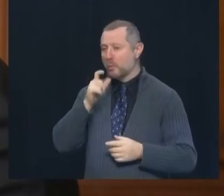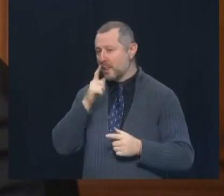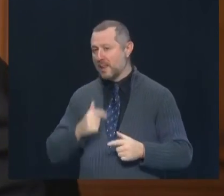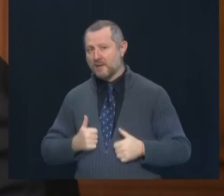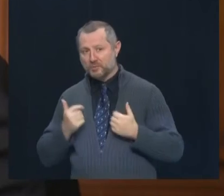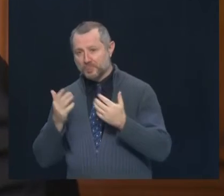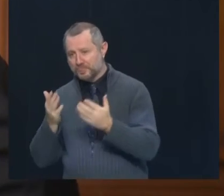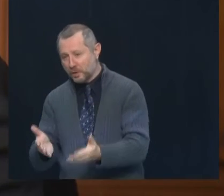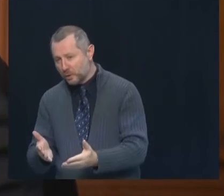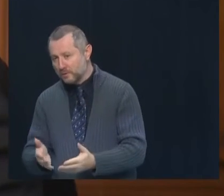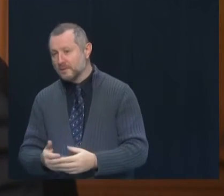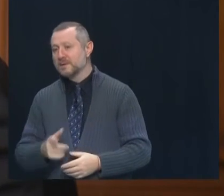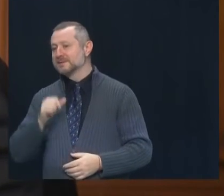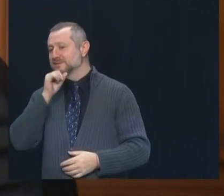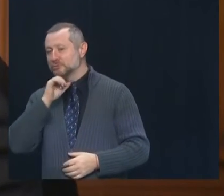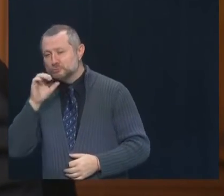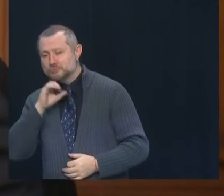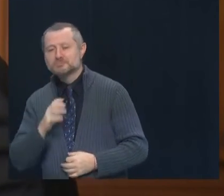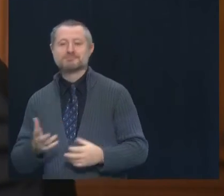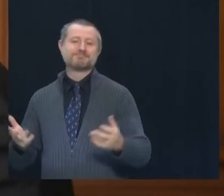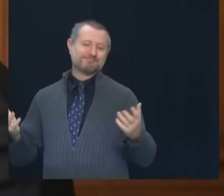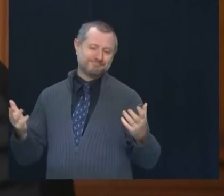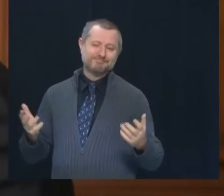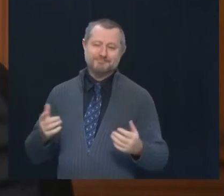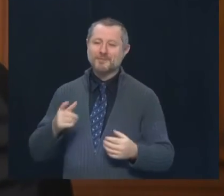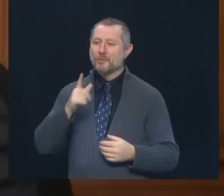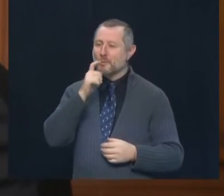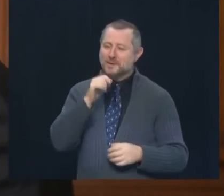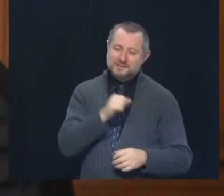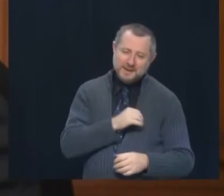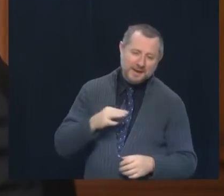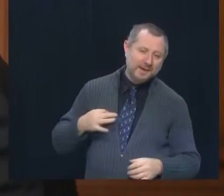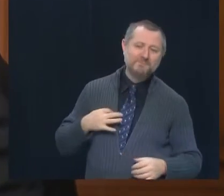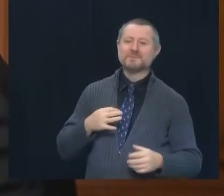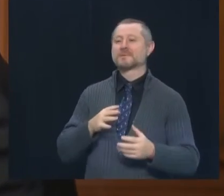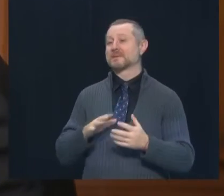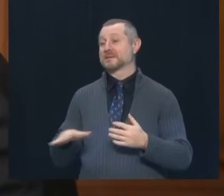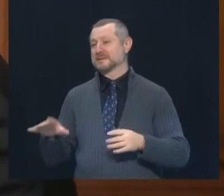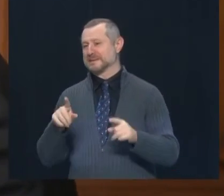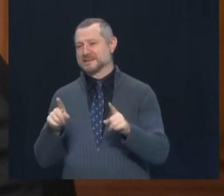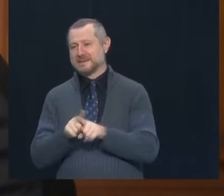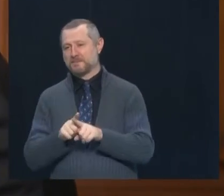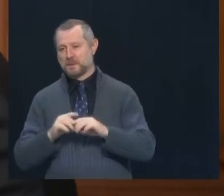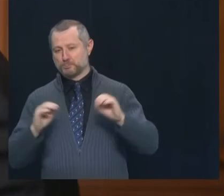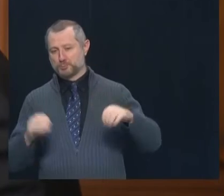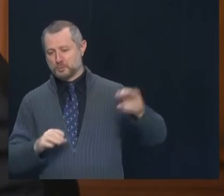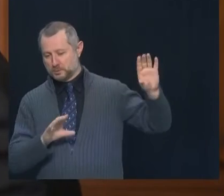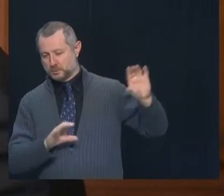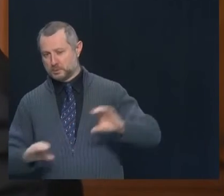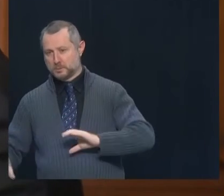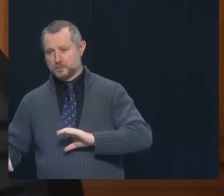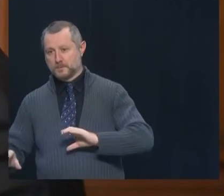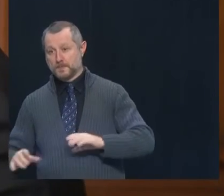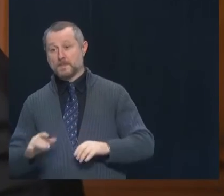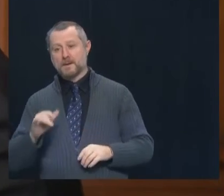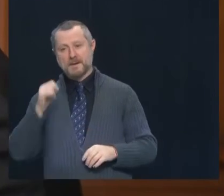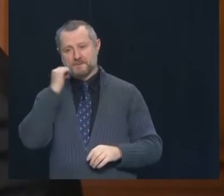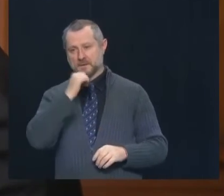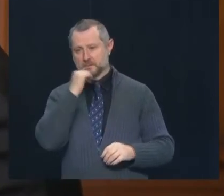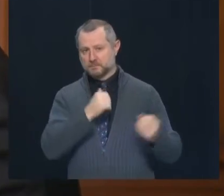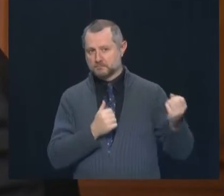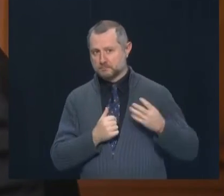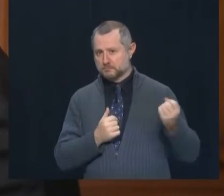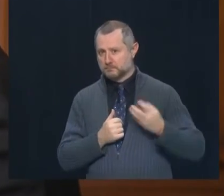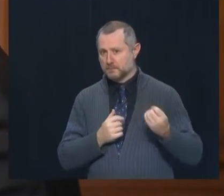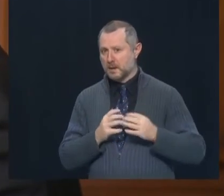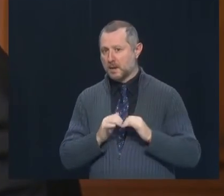at all the nursing homes with the same allocation. We're getting new information right now of how they're going to be deducting it from allocation. So we